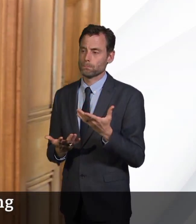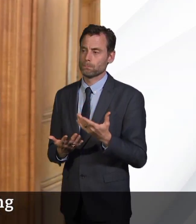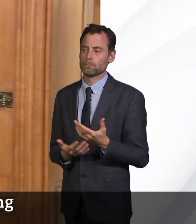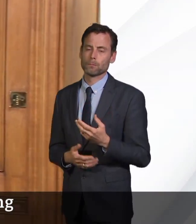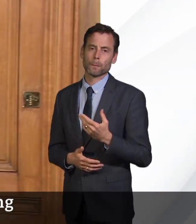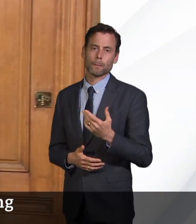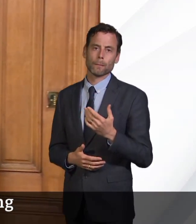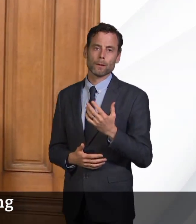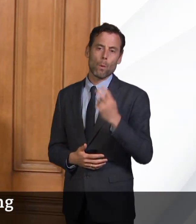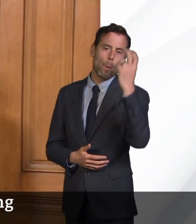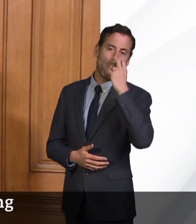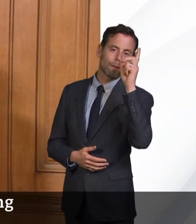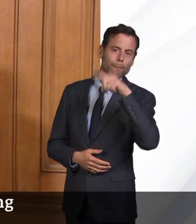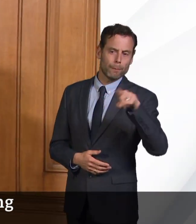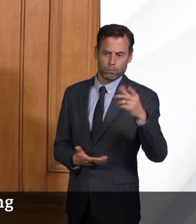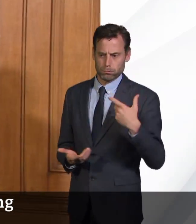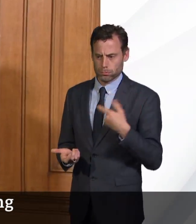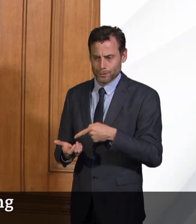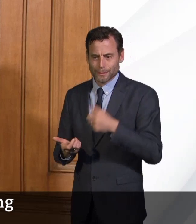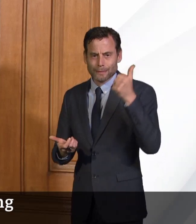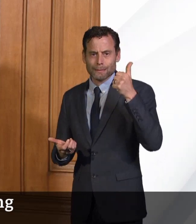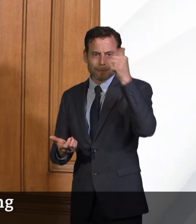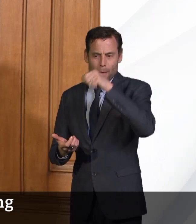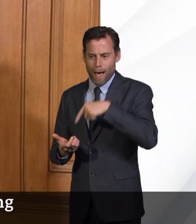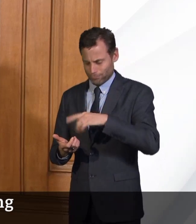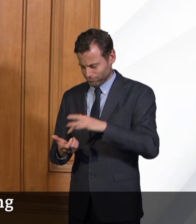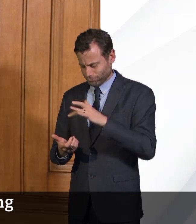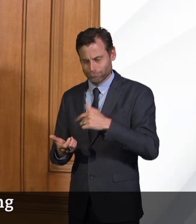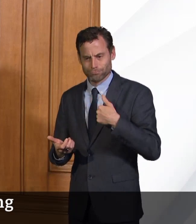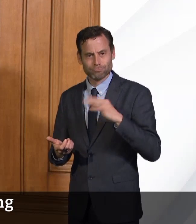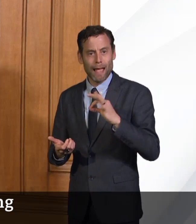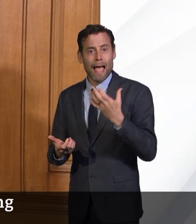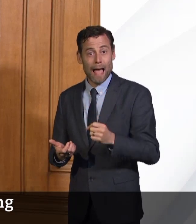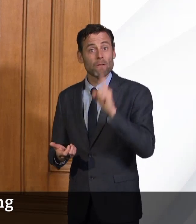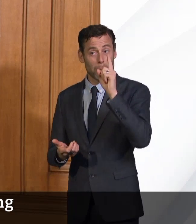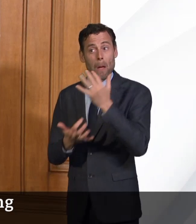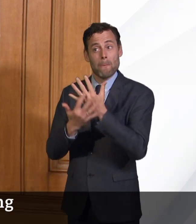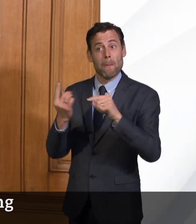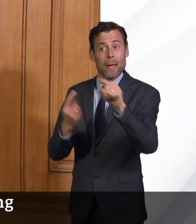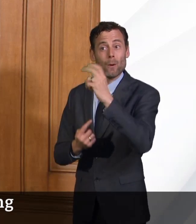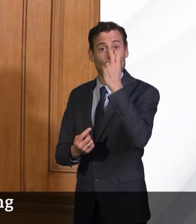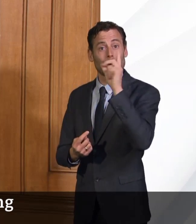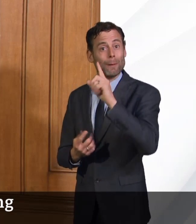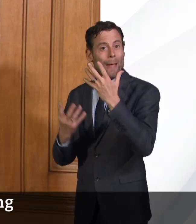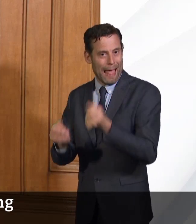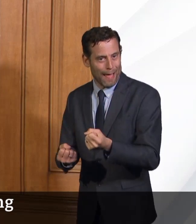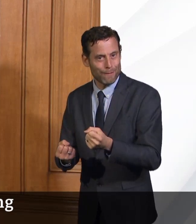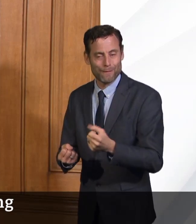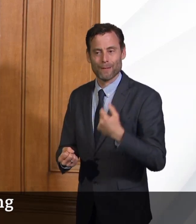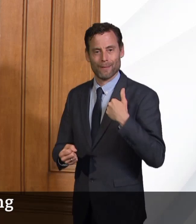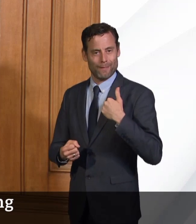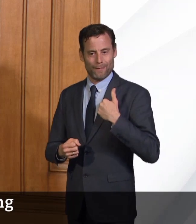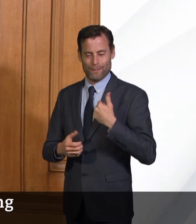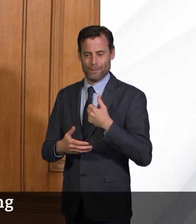some of older generation do not have smartphones, although it's also true that many do. And I know from my experience in